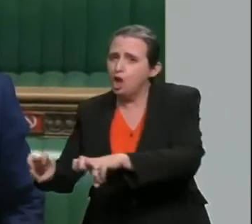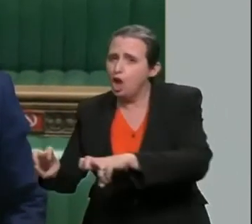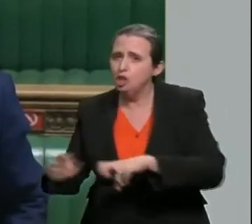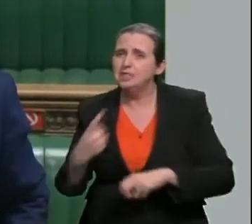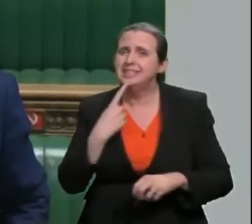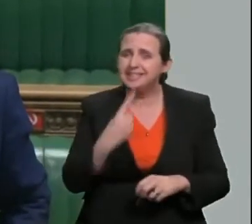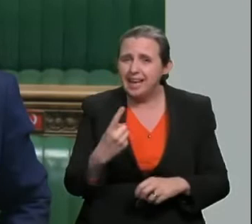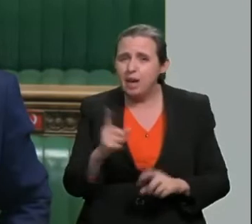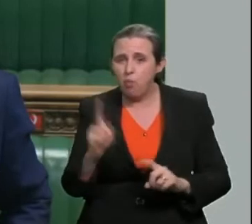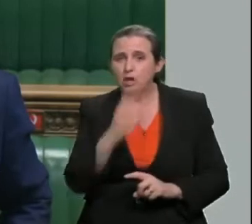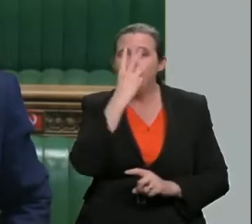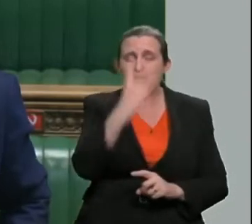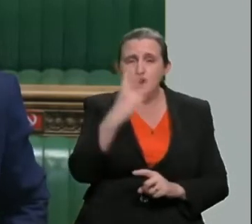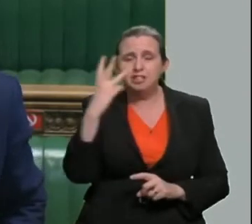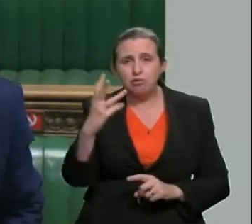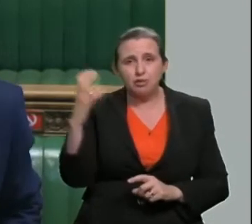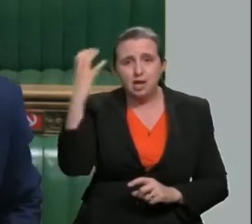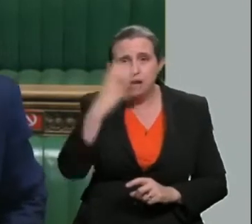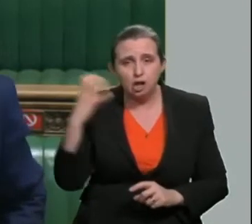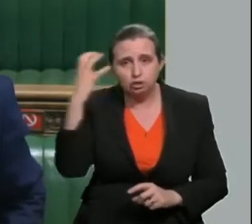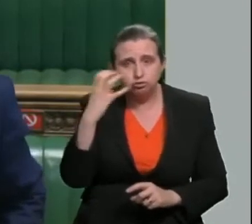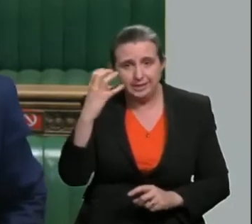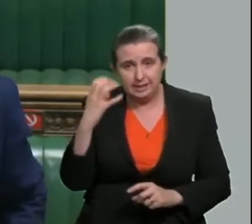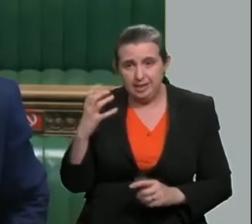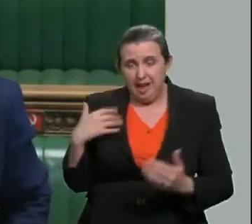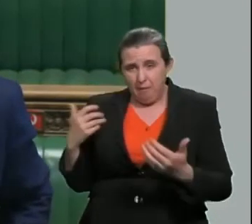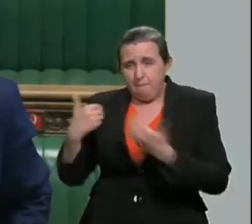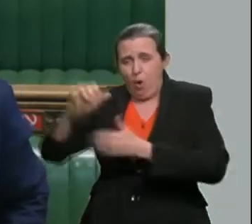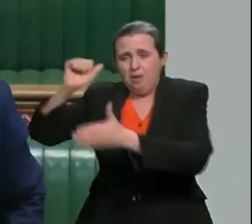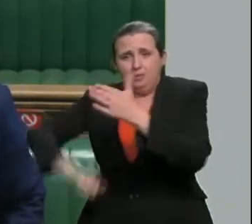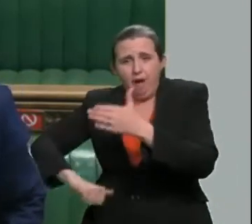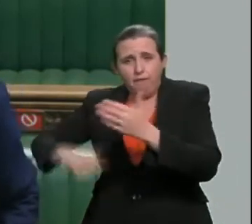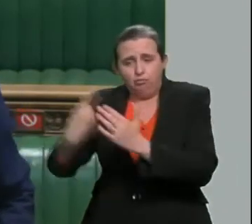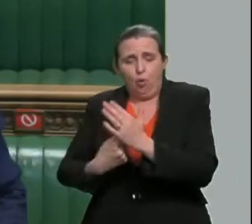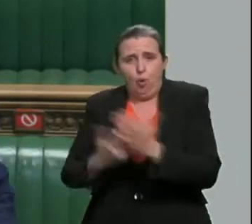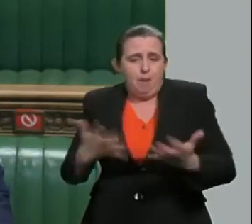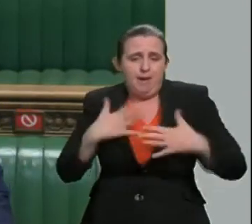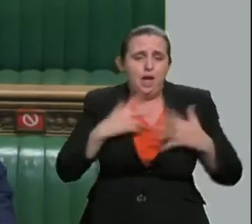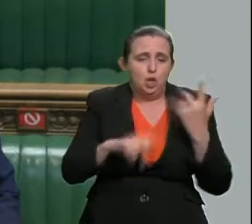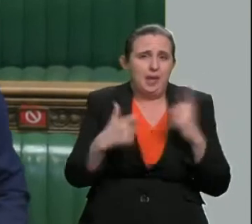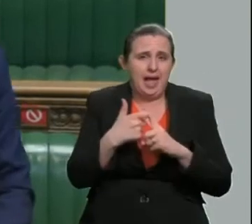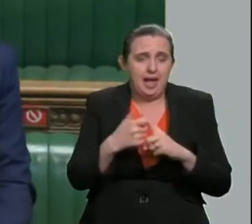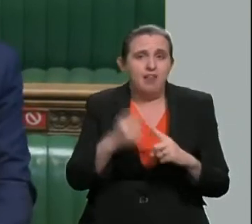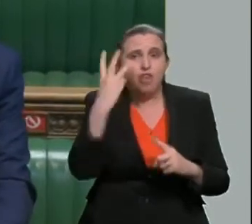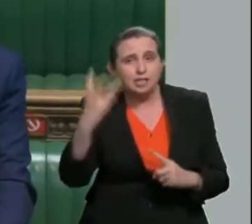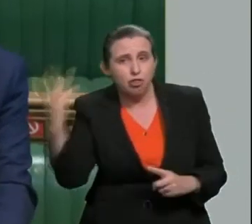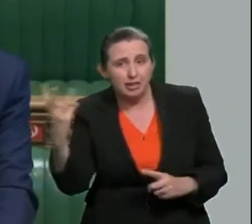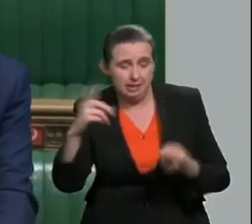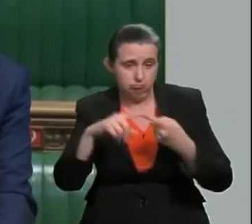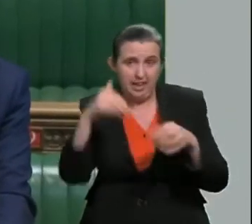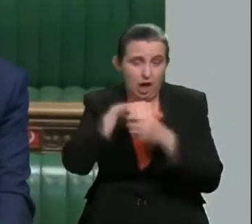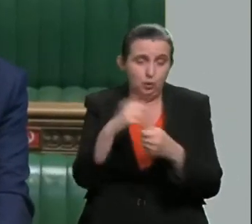33 countries around the world which currently have tougher restrictions for the United Kingdom. 33, Prime Minister, including Canada,